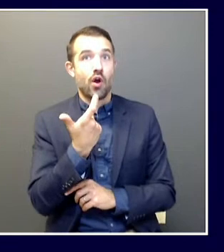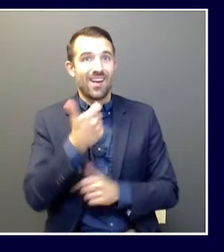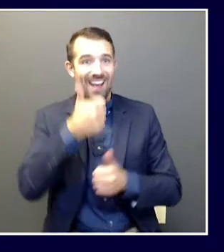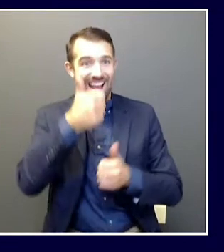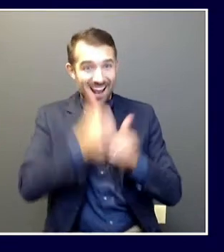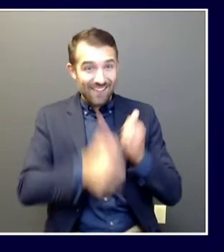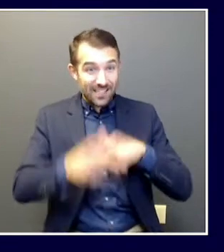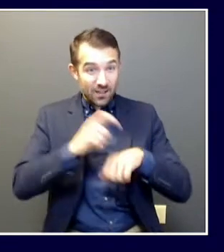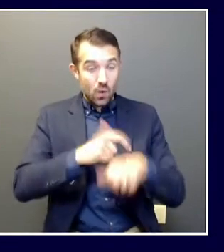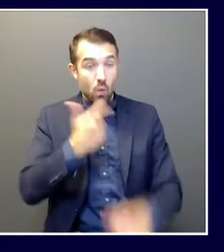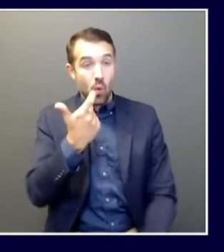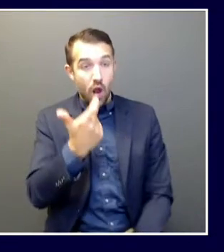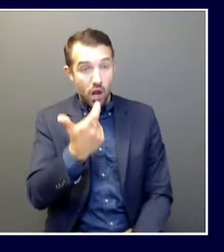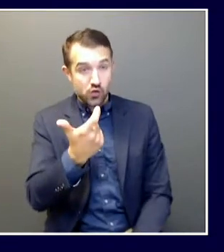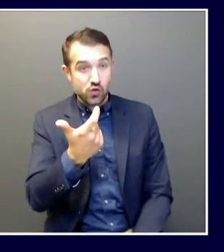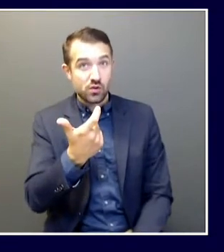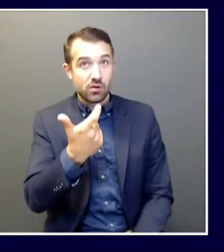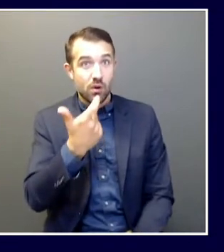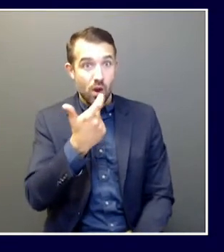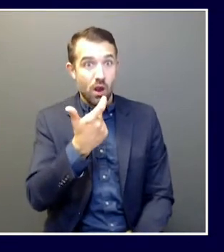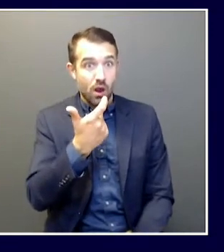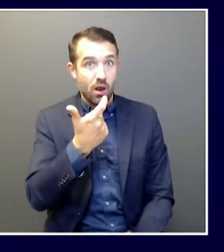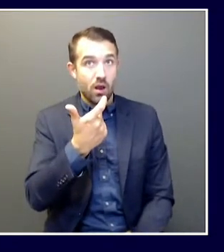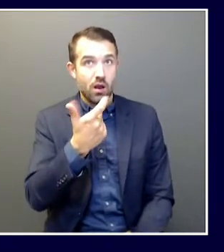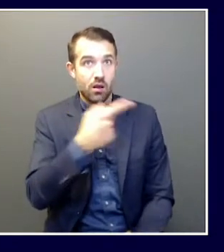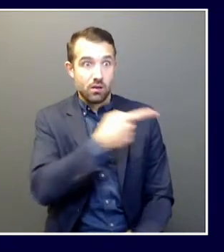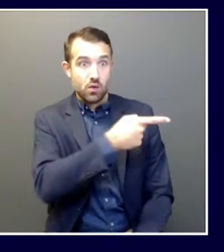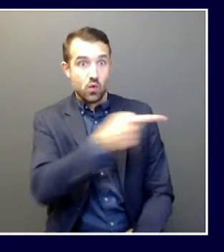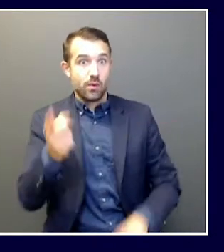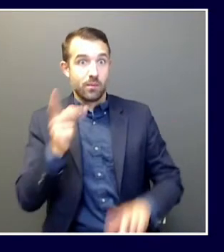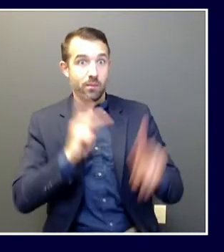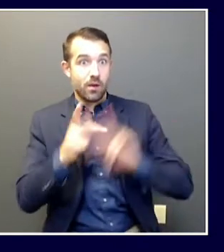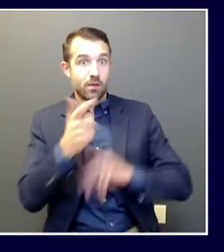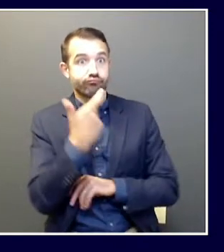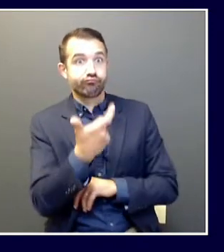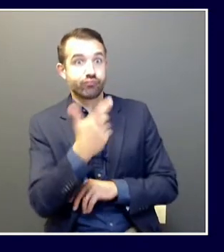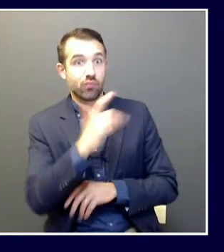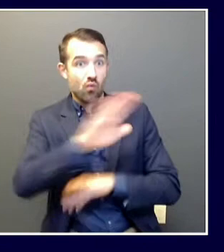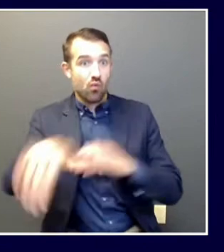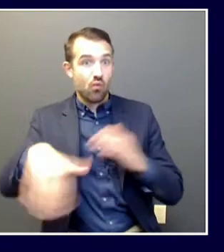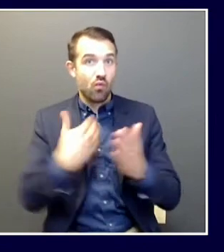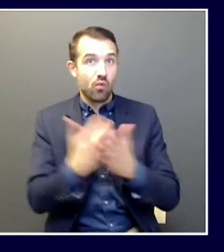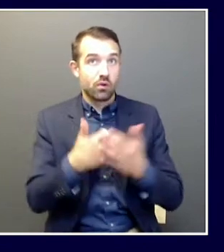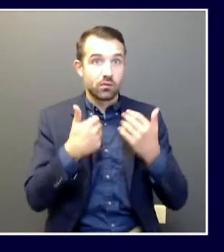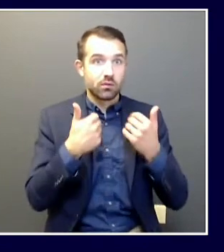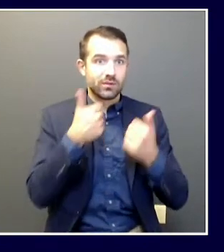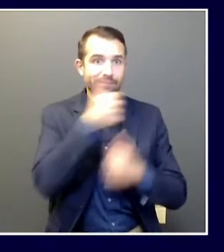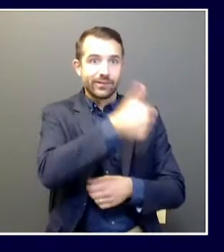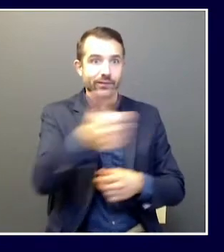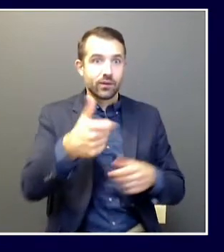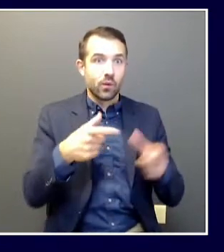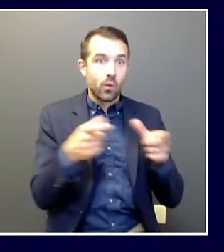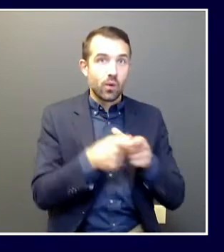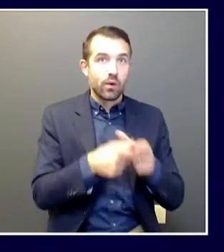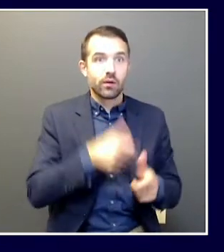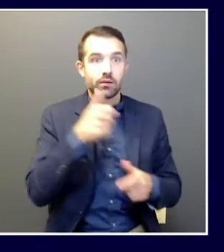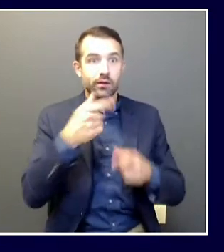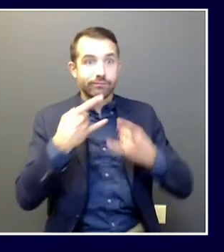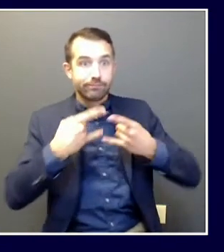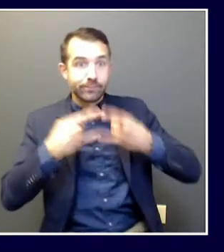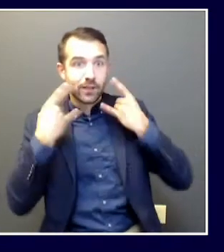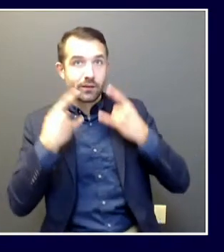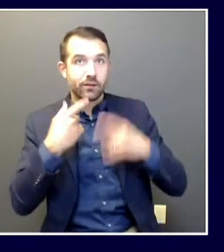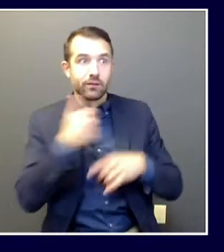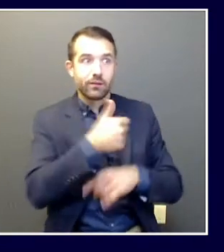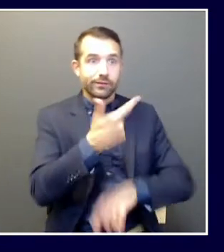public health guidelines and wearing the mask and keeping distance, quarantining, getting vaccinated, all of it. And even if you could